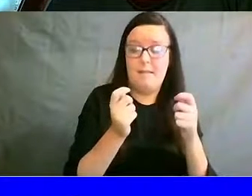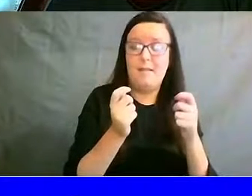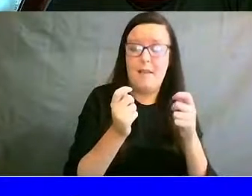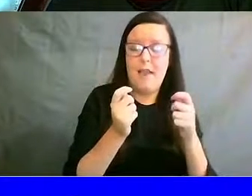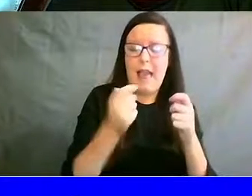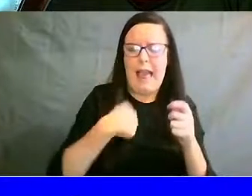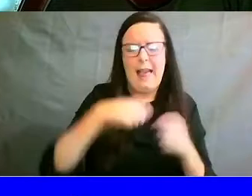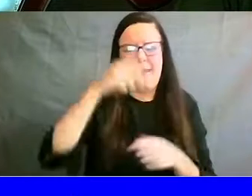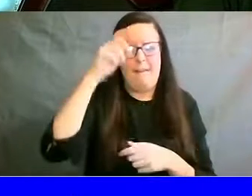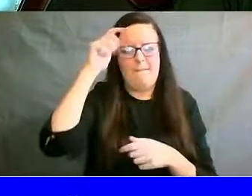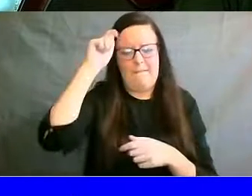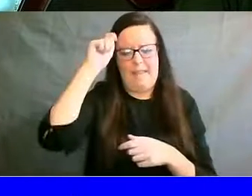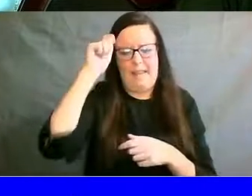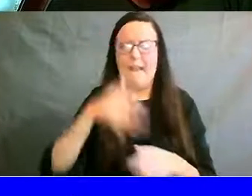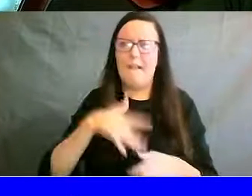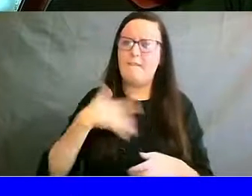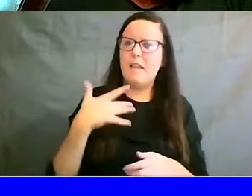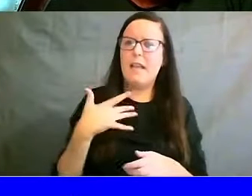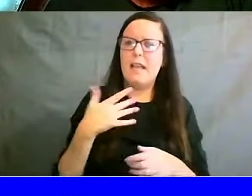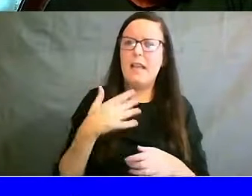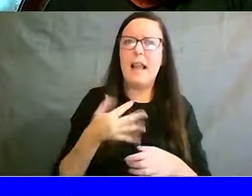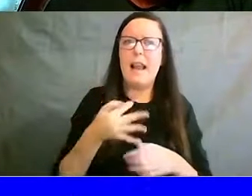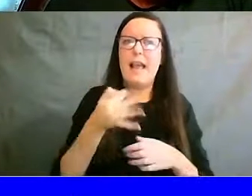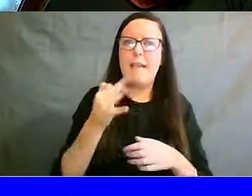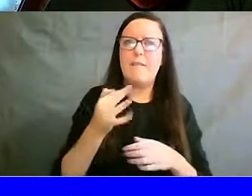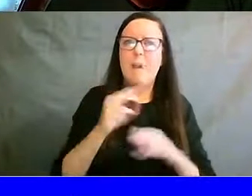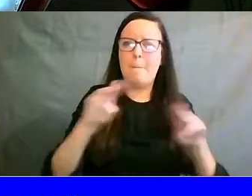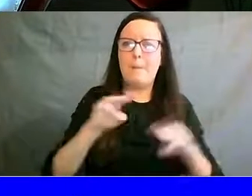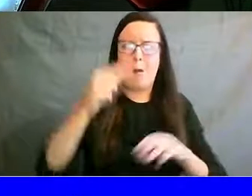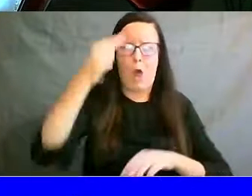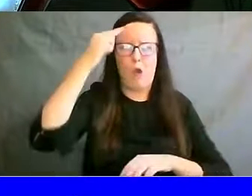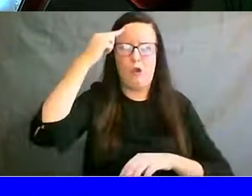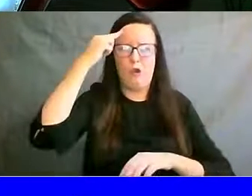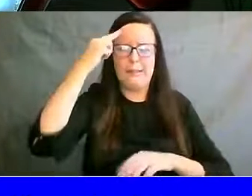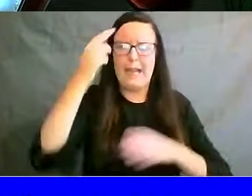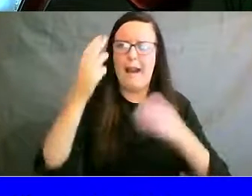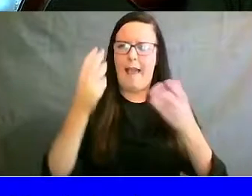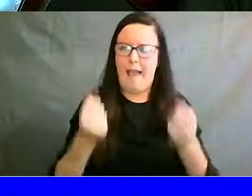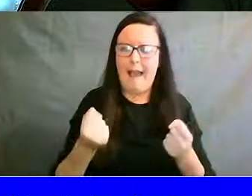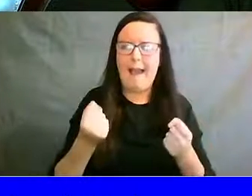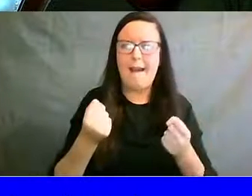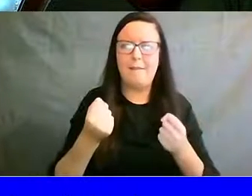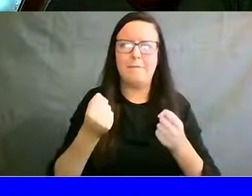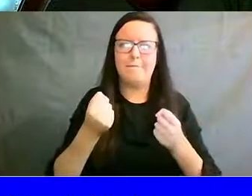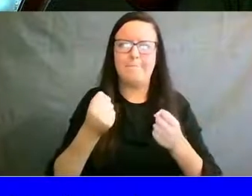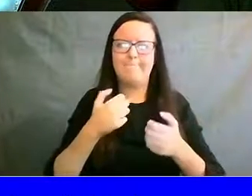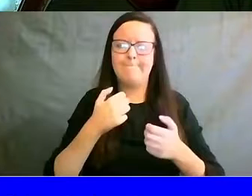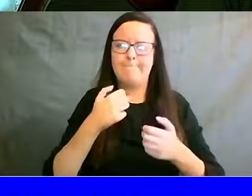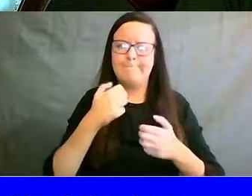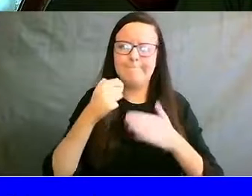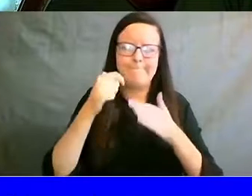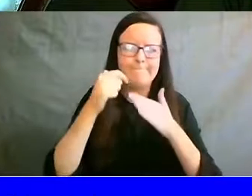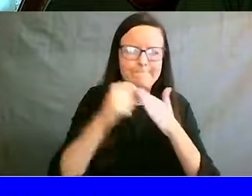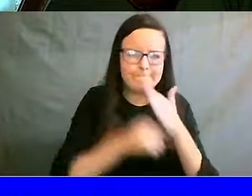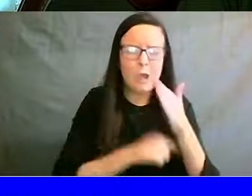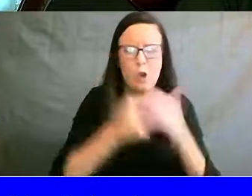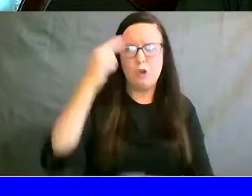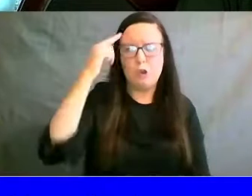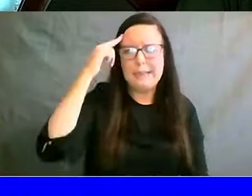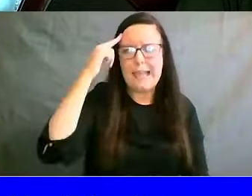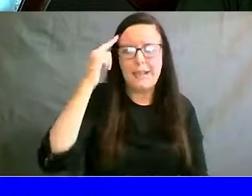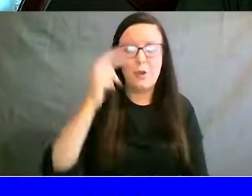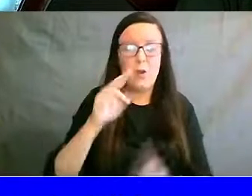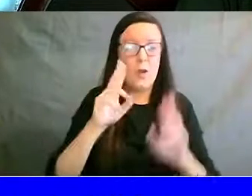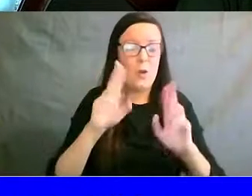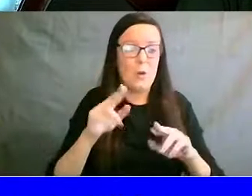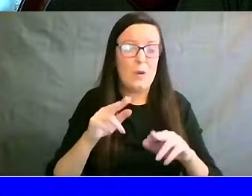got understanding and insight, just that comment from the magistrate, you could instantly tell from the lawyer's behaviour